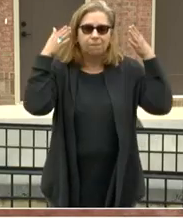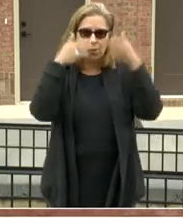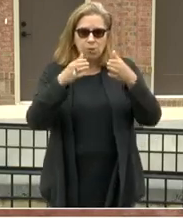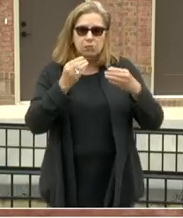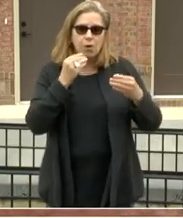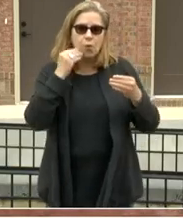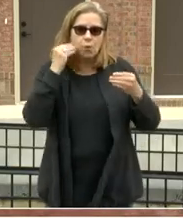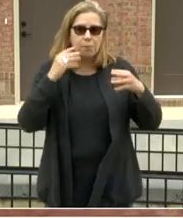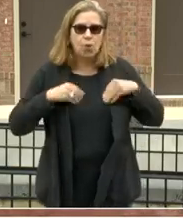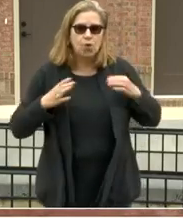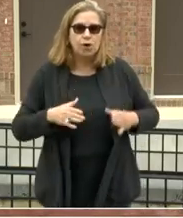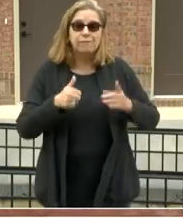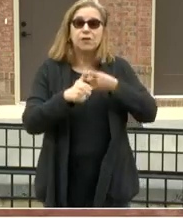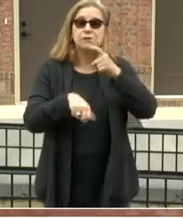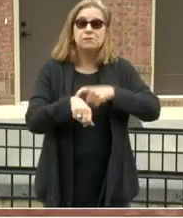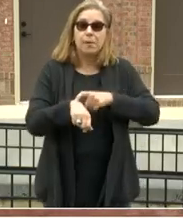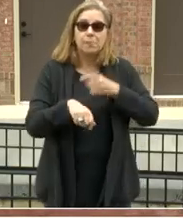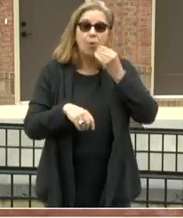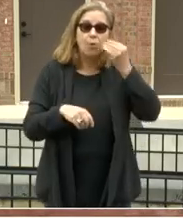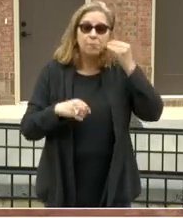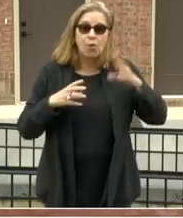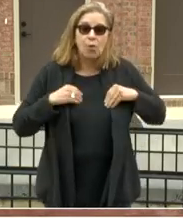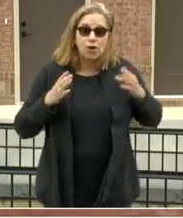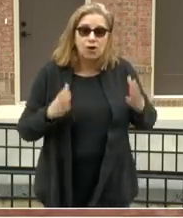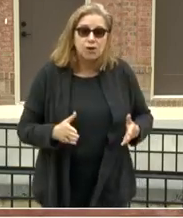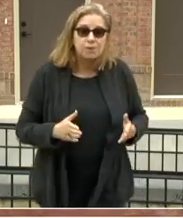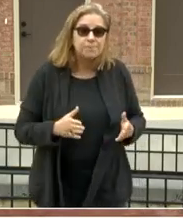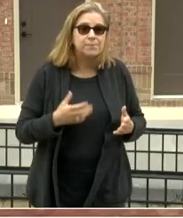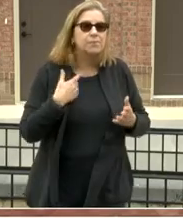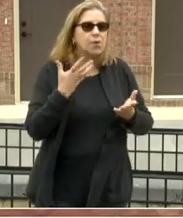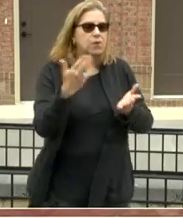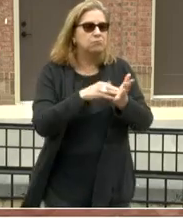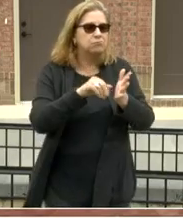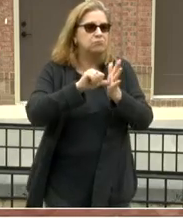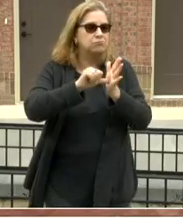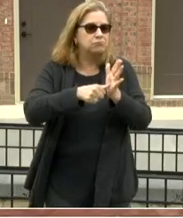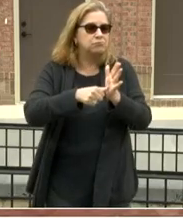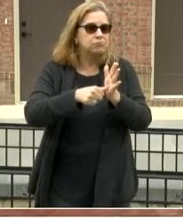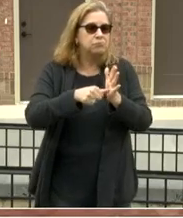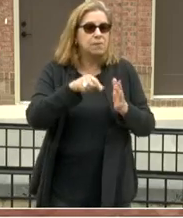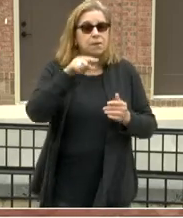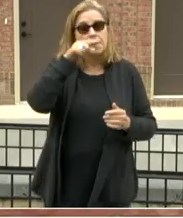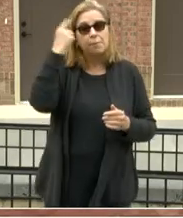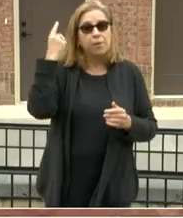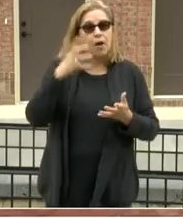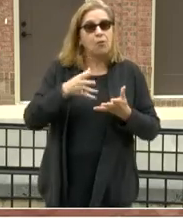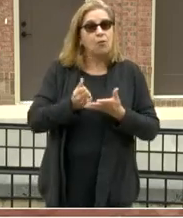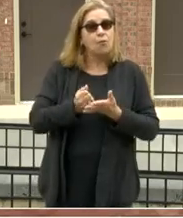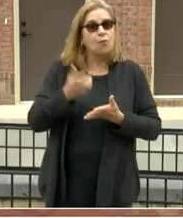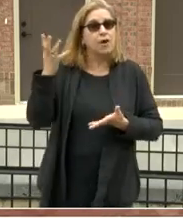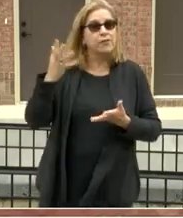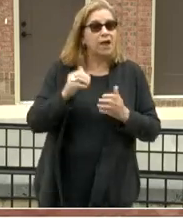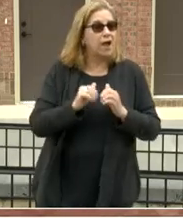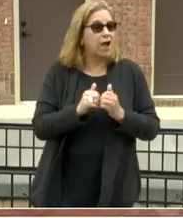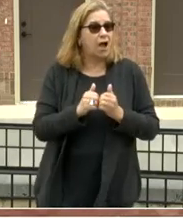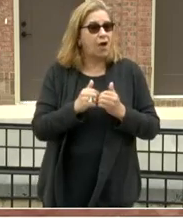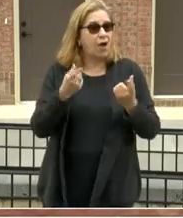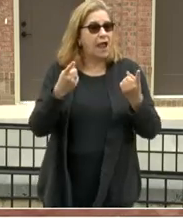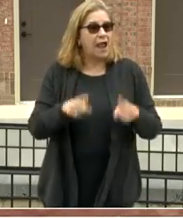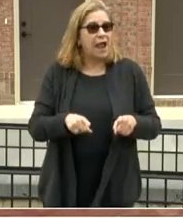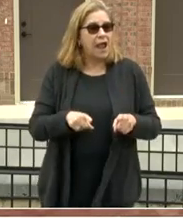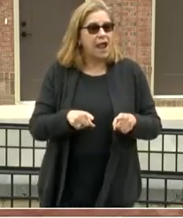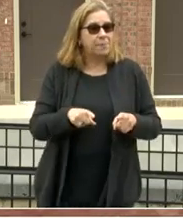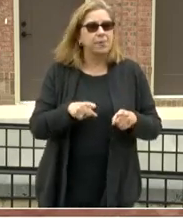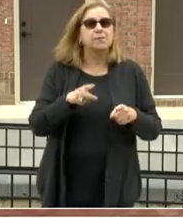Everyone knows, and it's worth restating, that black wealth is largely created in this city when people own their